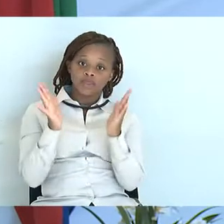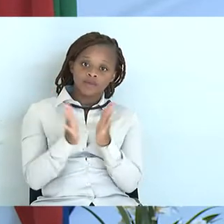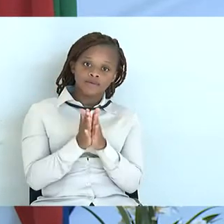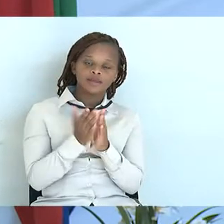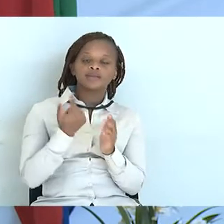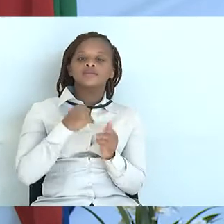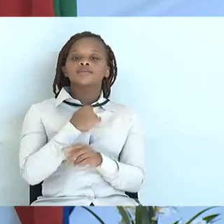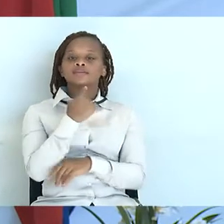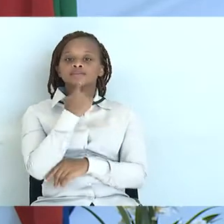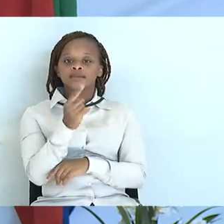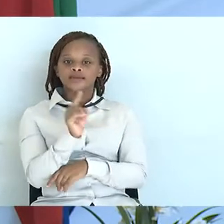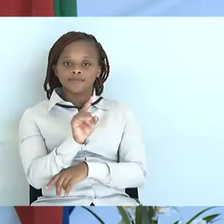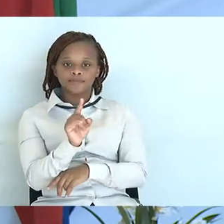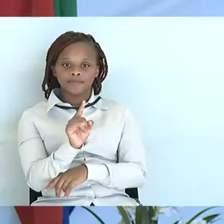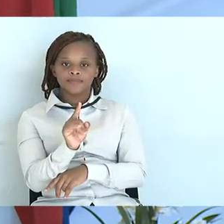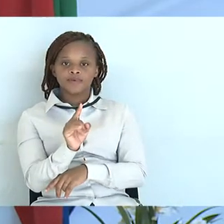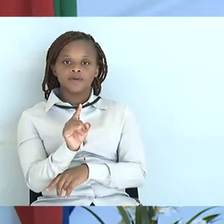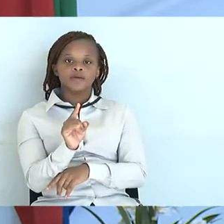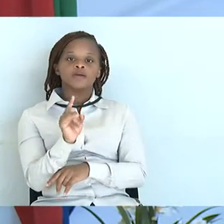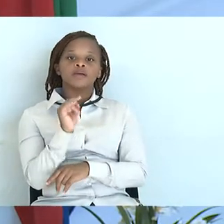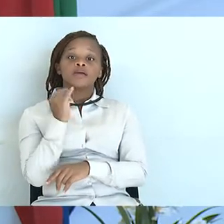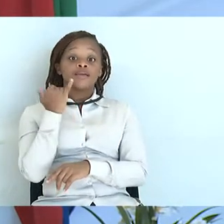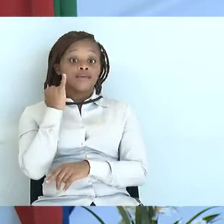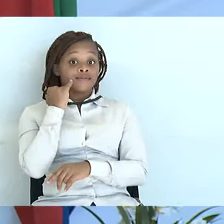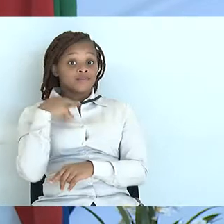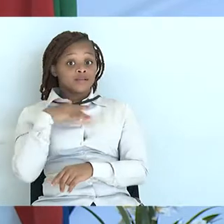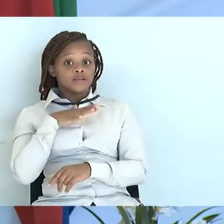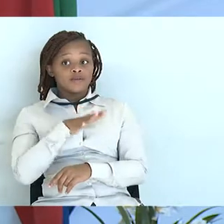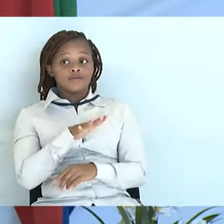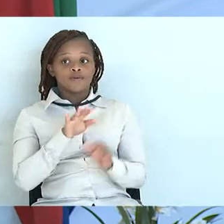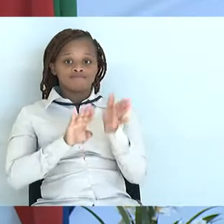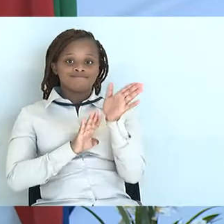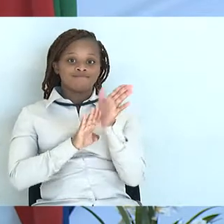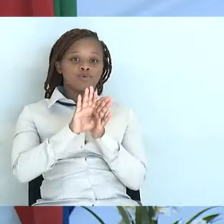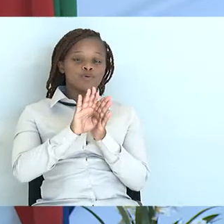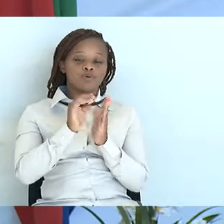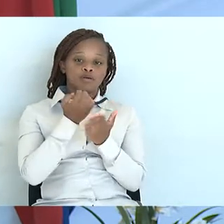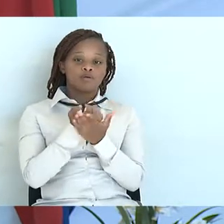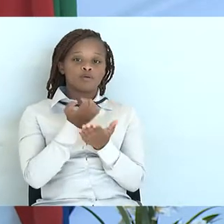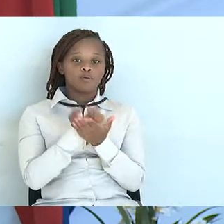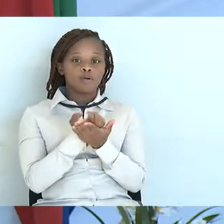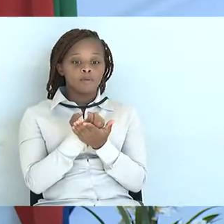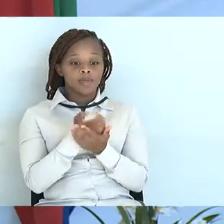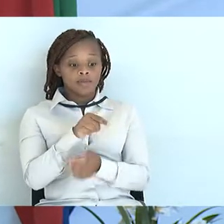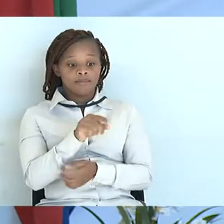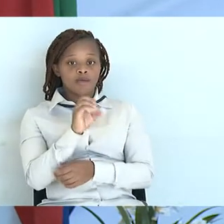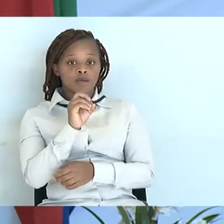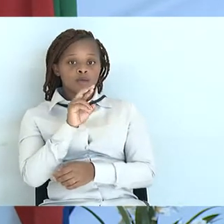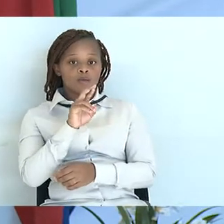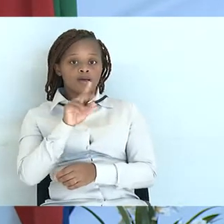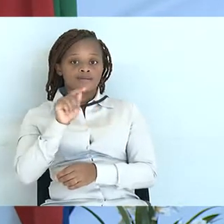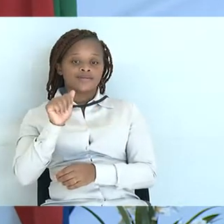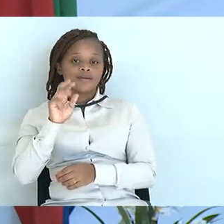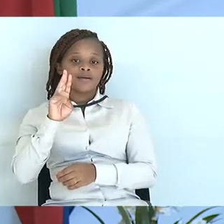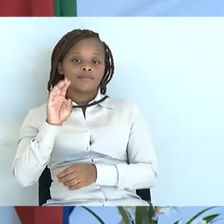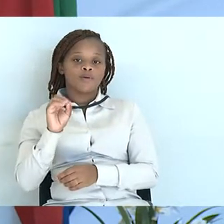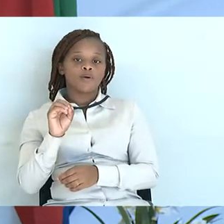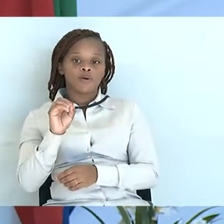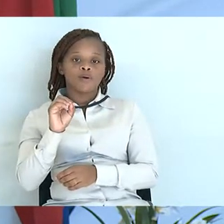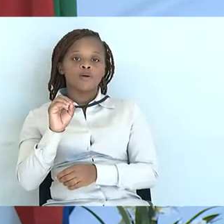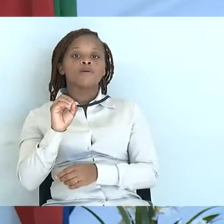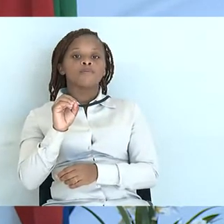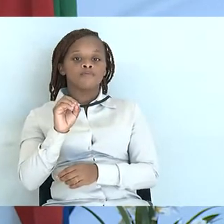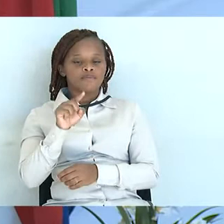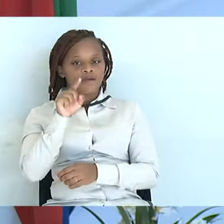said there's no way you can have a successful economy in OR Tambo without looking at